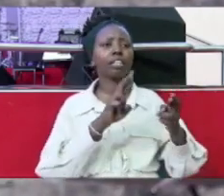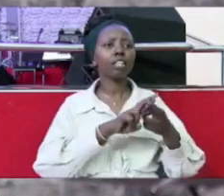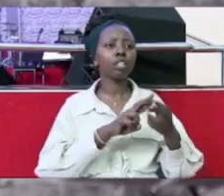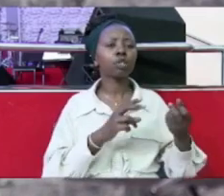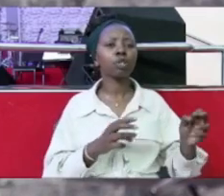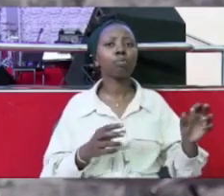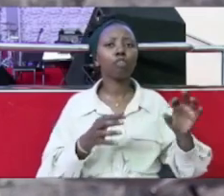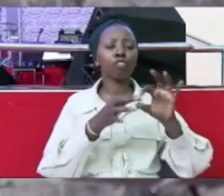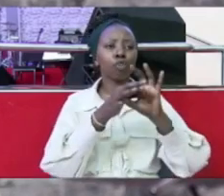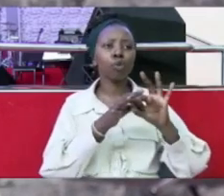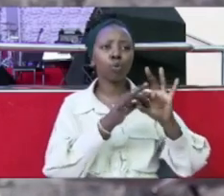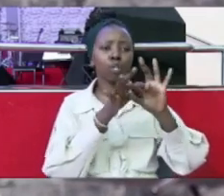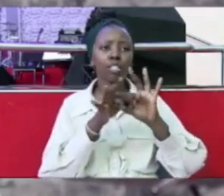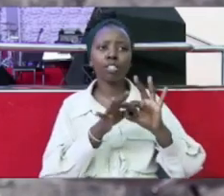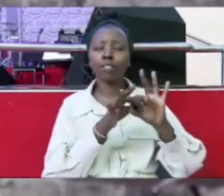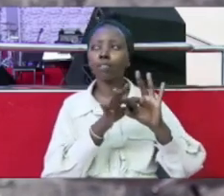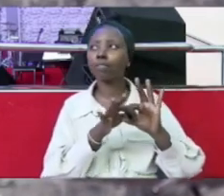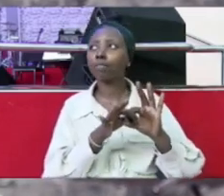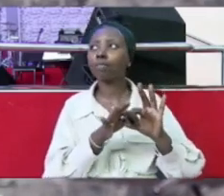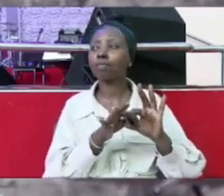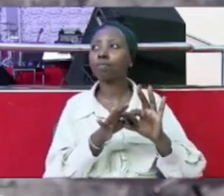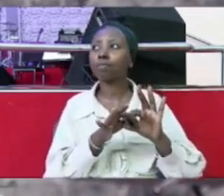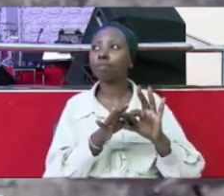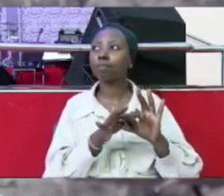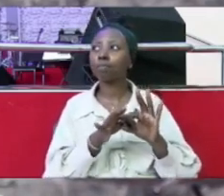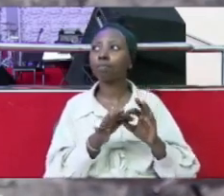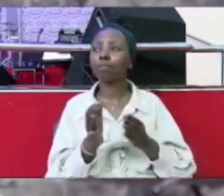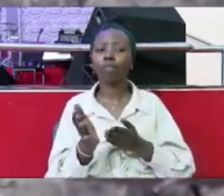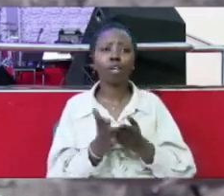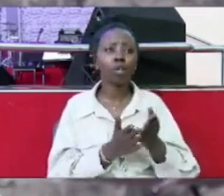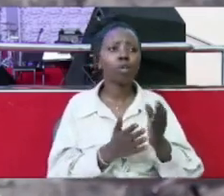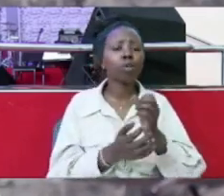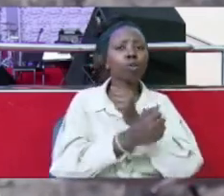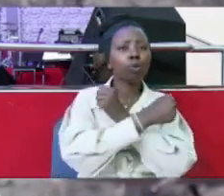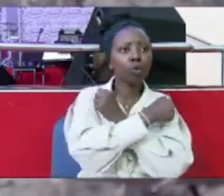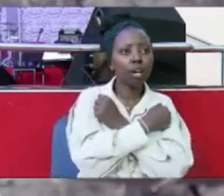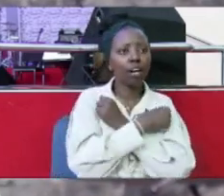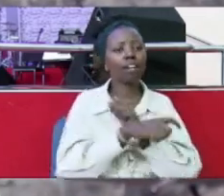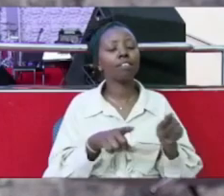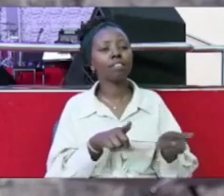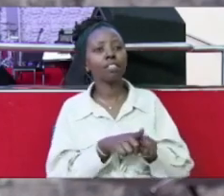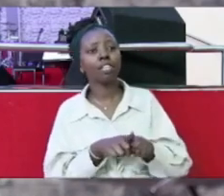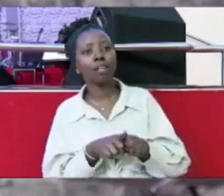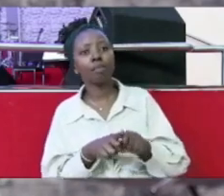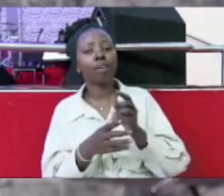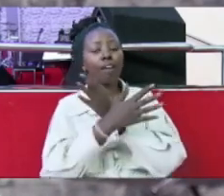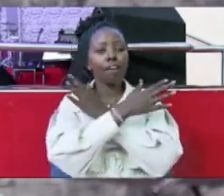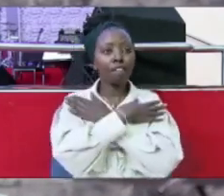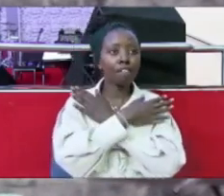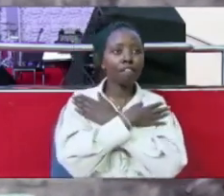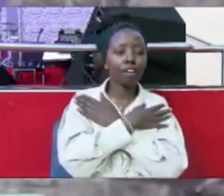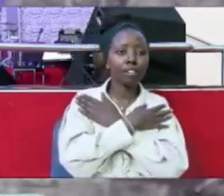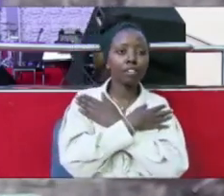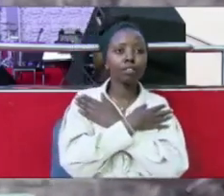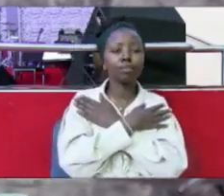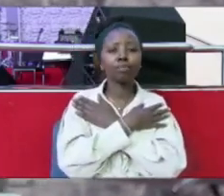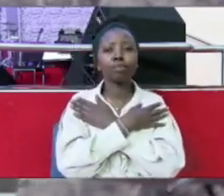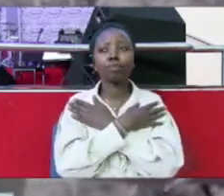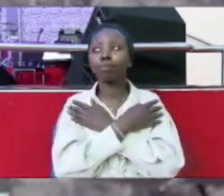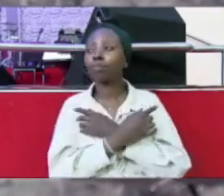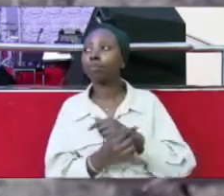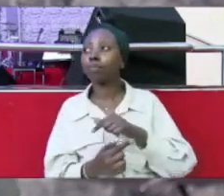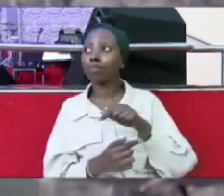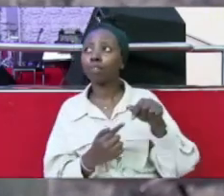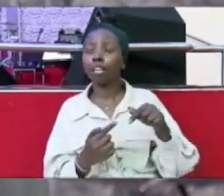ni kudumisha ushirika wa umoja. Through love and friendship. Kupitia wa upendo na urafiki. And this is there is